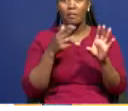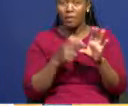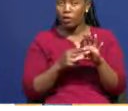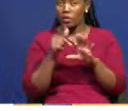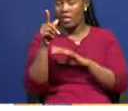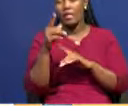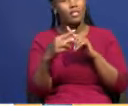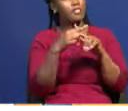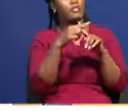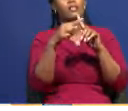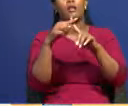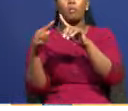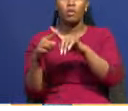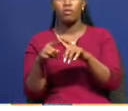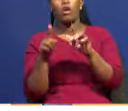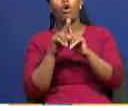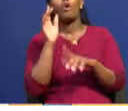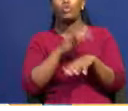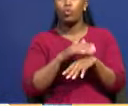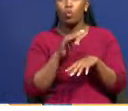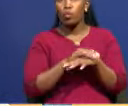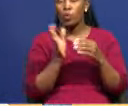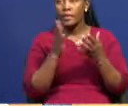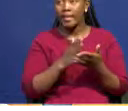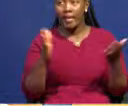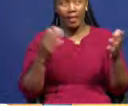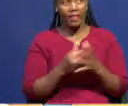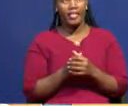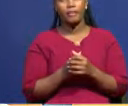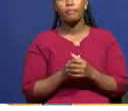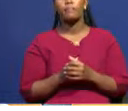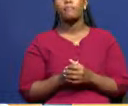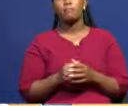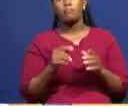thing, a very good sign of very many things that are coming. The same thing